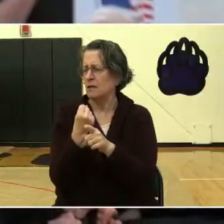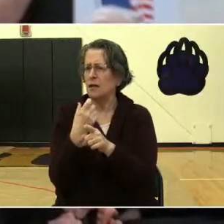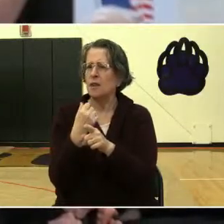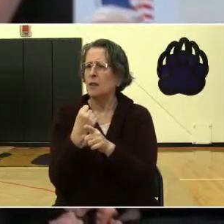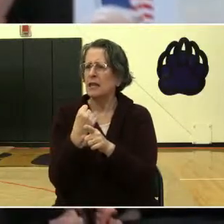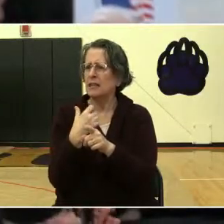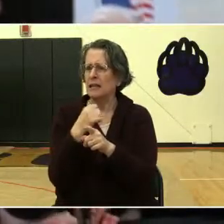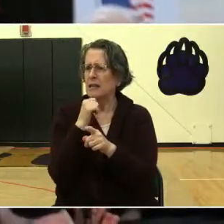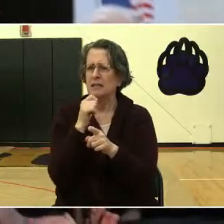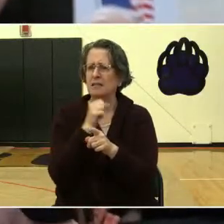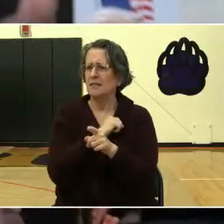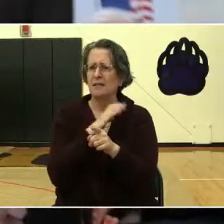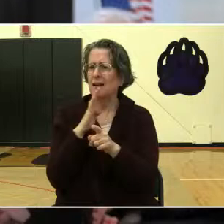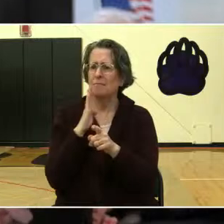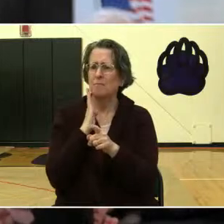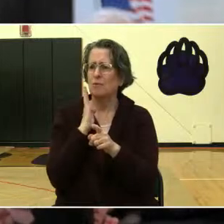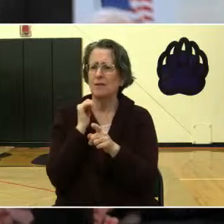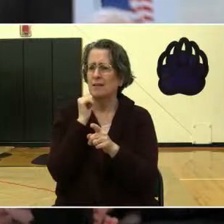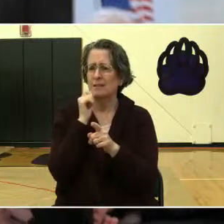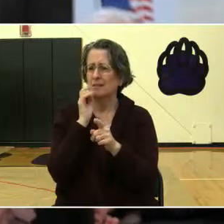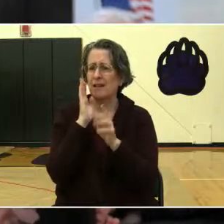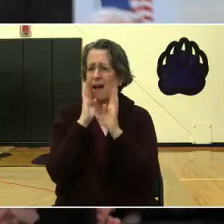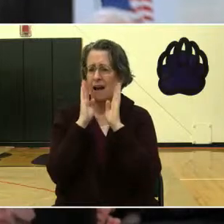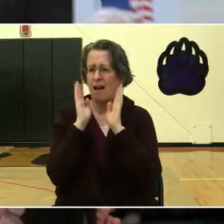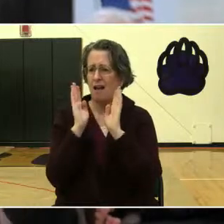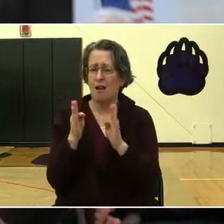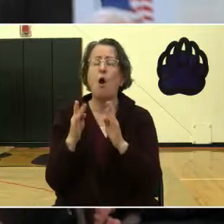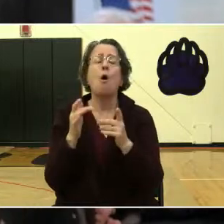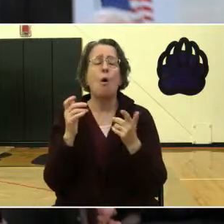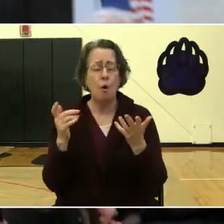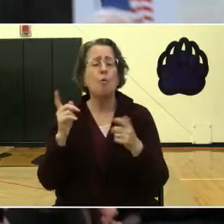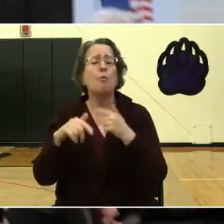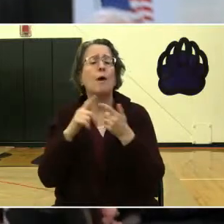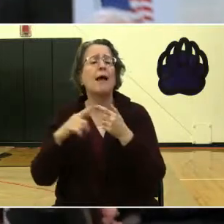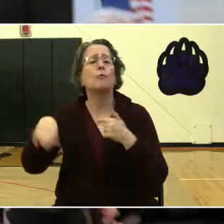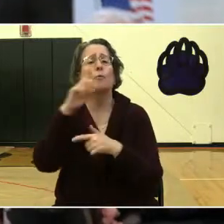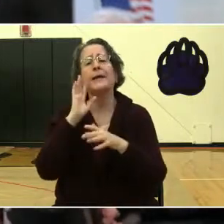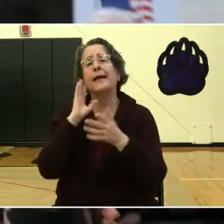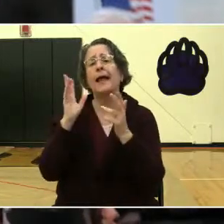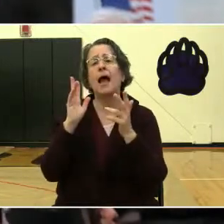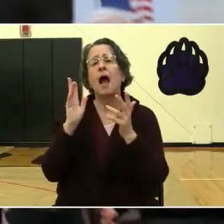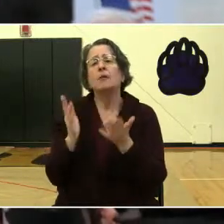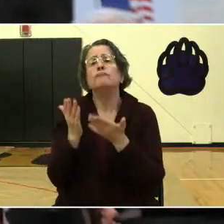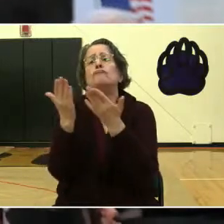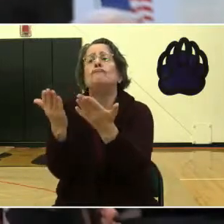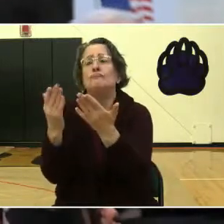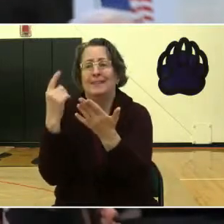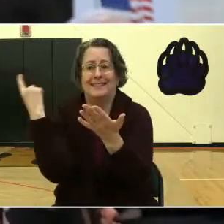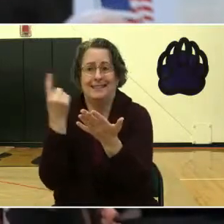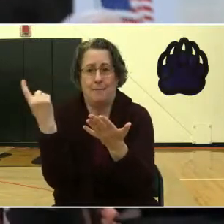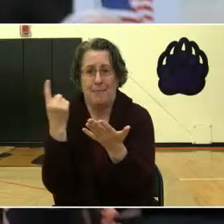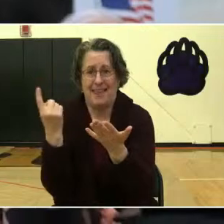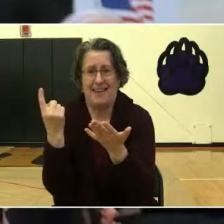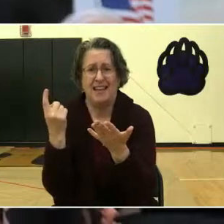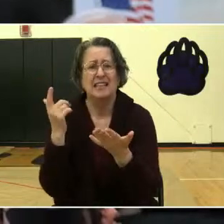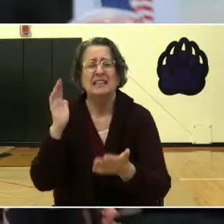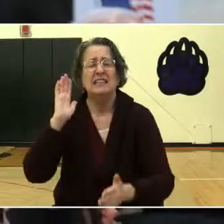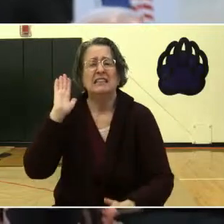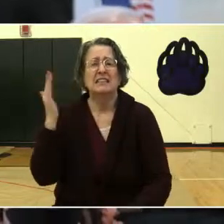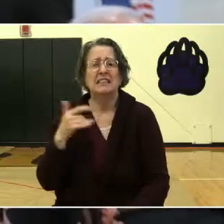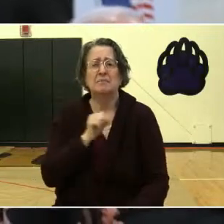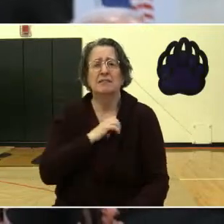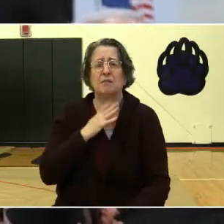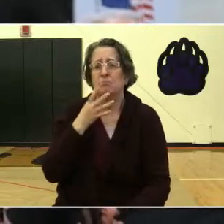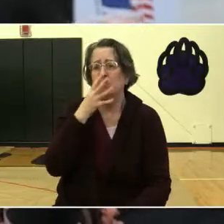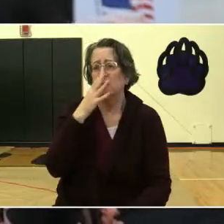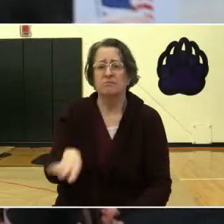and so I would like to inter interrogate the select board to see if they would actually be avable uh to to using these funds um